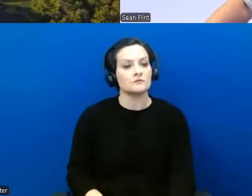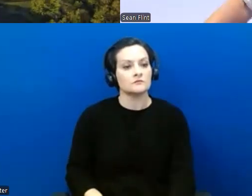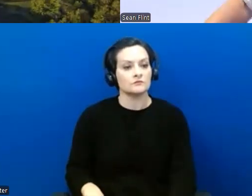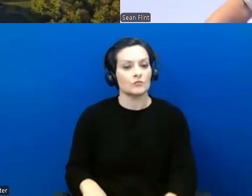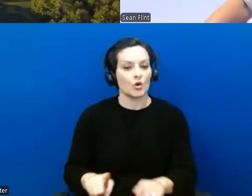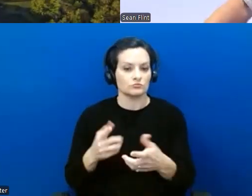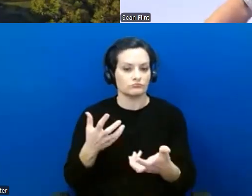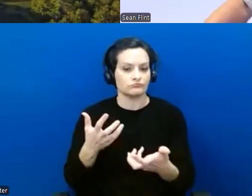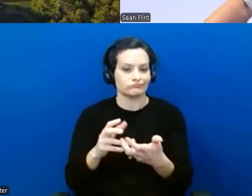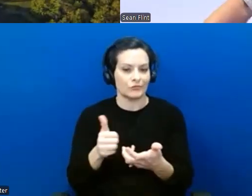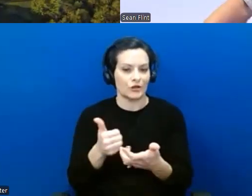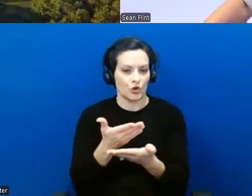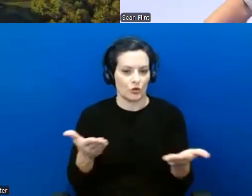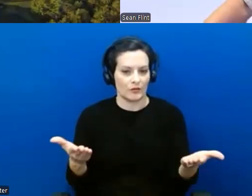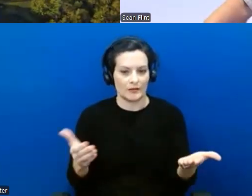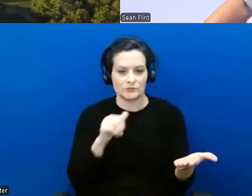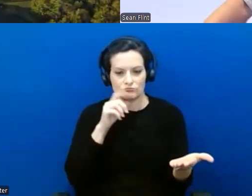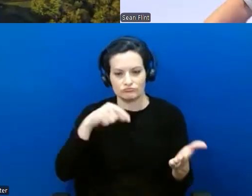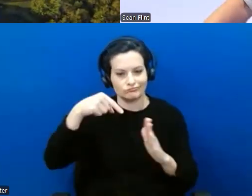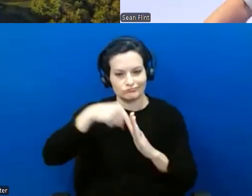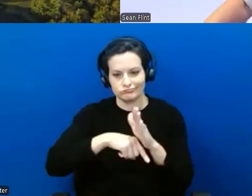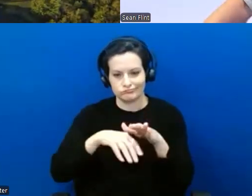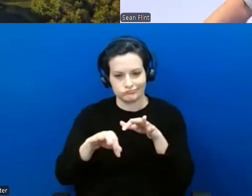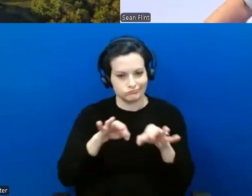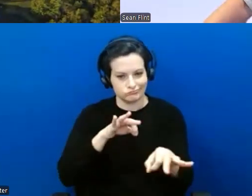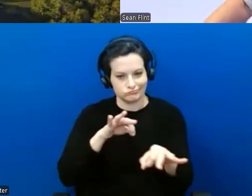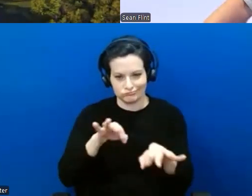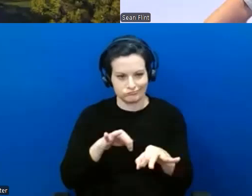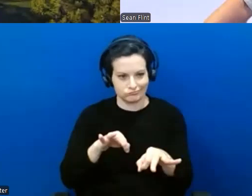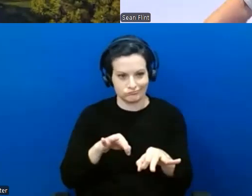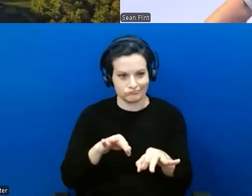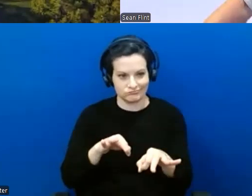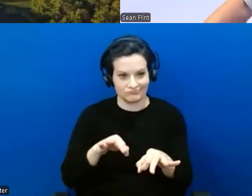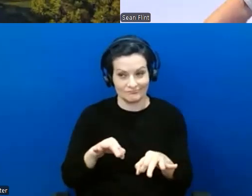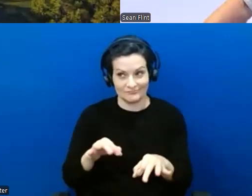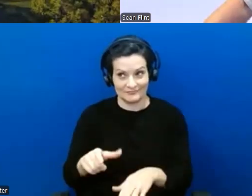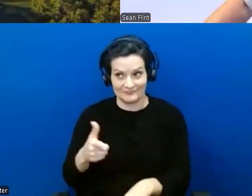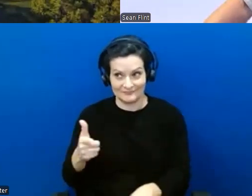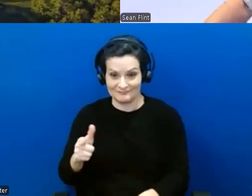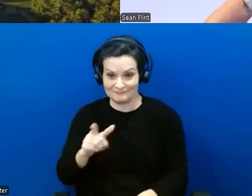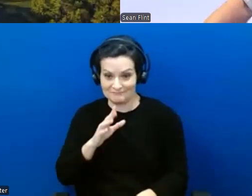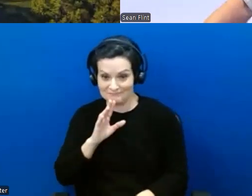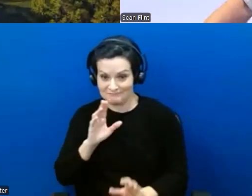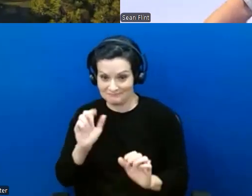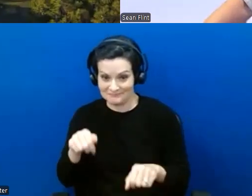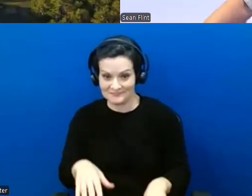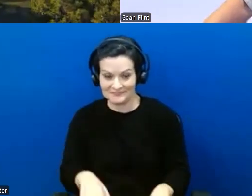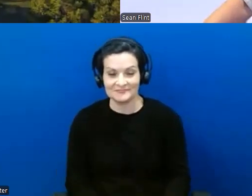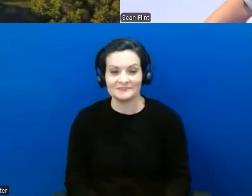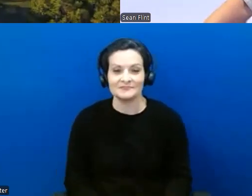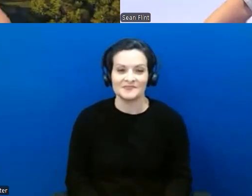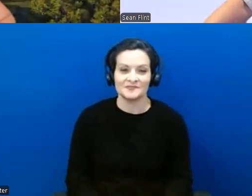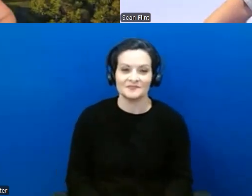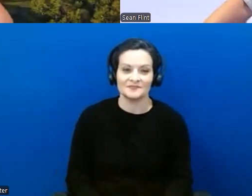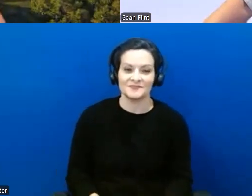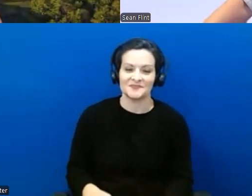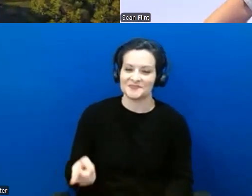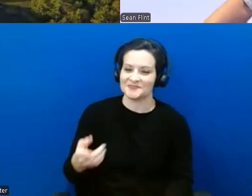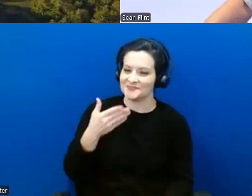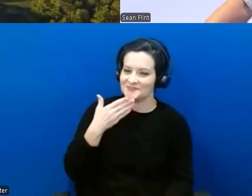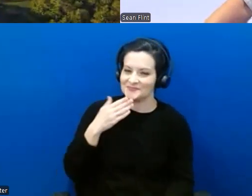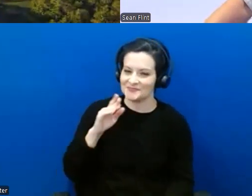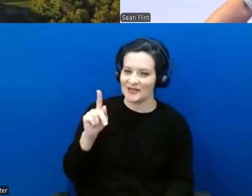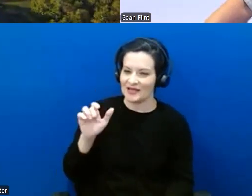things that I won't elaborate on now to give someone else a chance to talk. Thanks for that, Kathryn. Yeah, that sounds